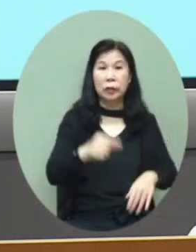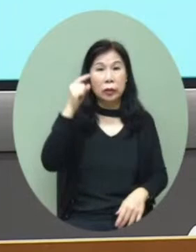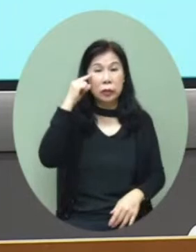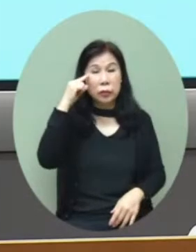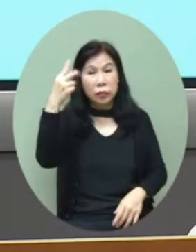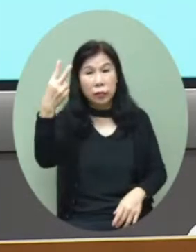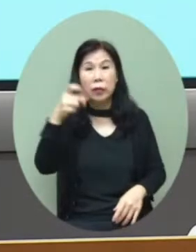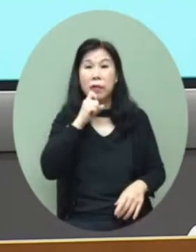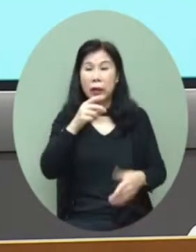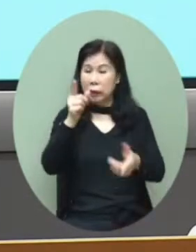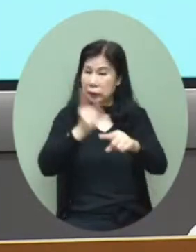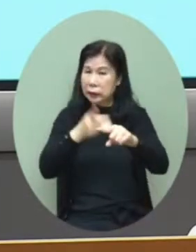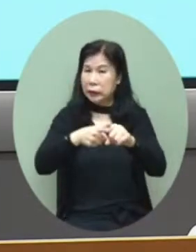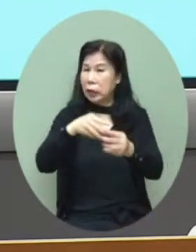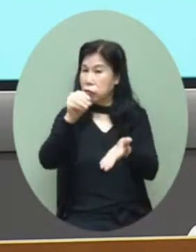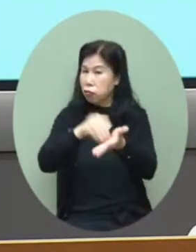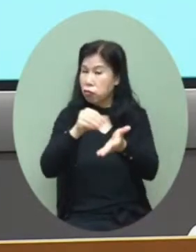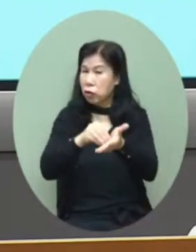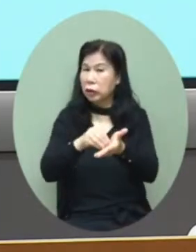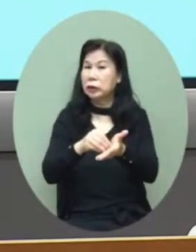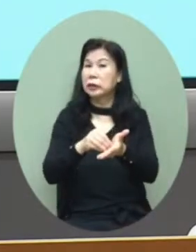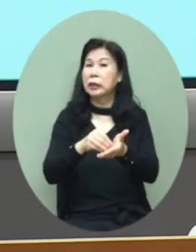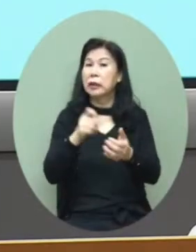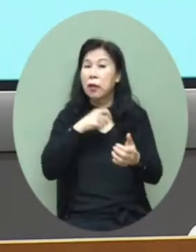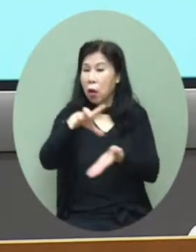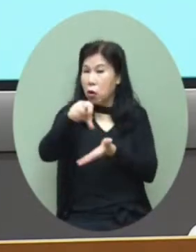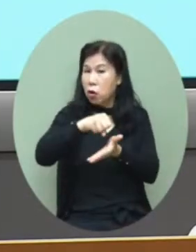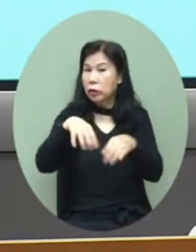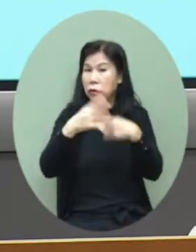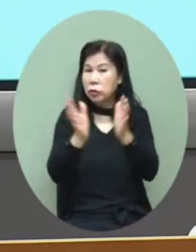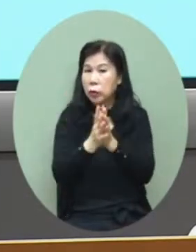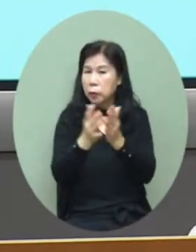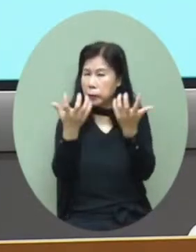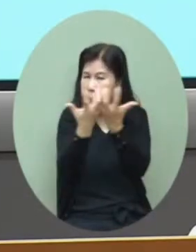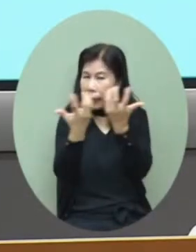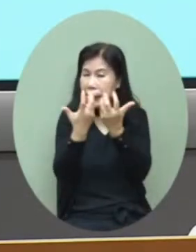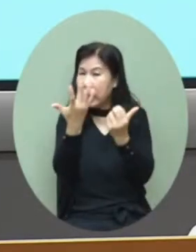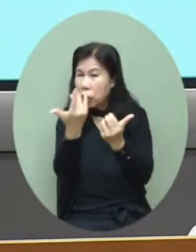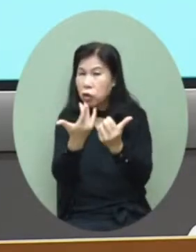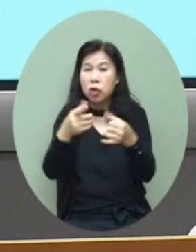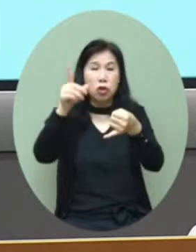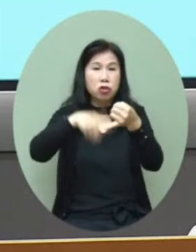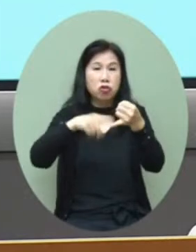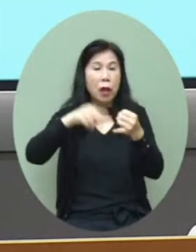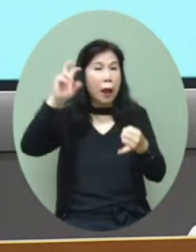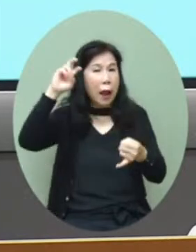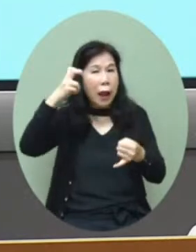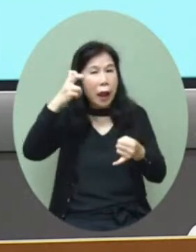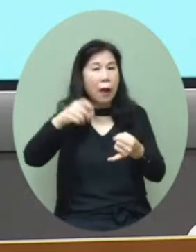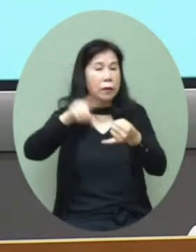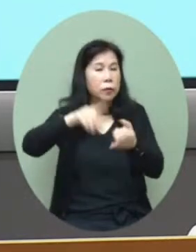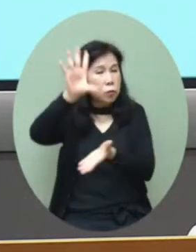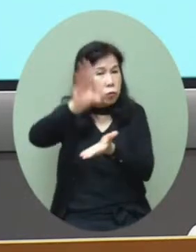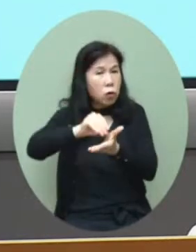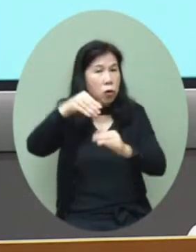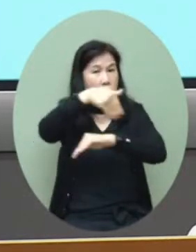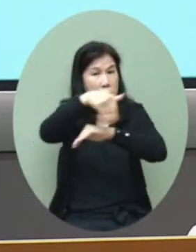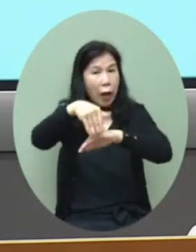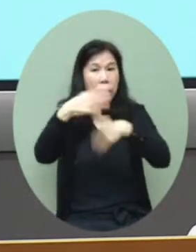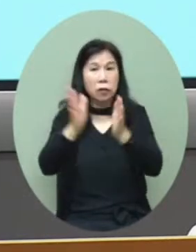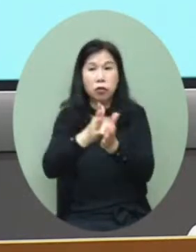our anti-epidemic strategies. I'm not going to comment on them. Every day,